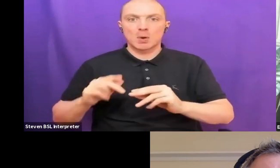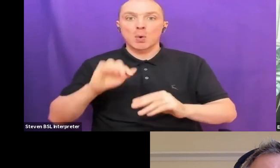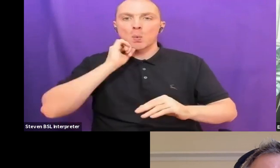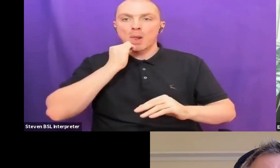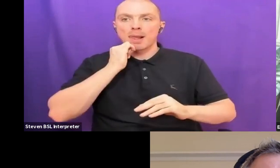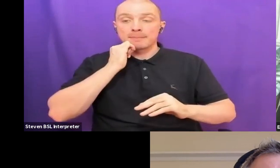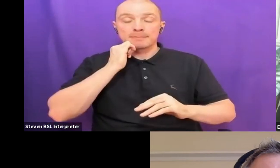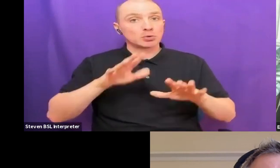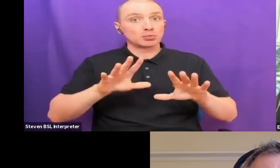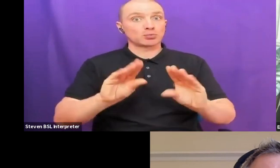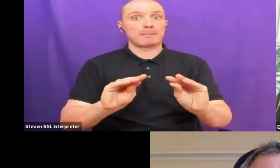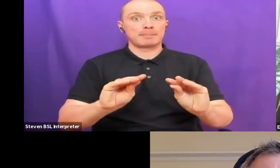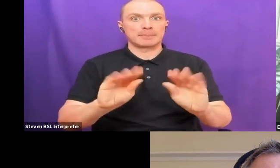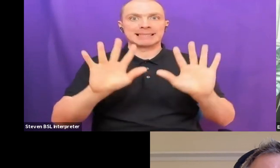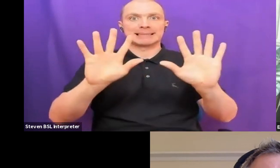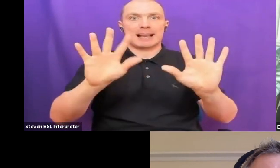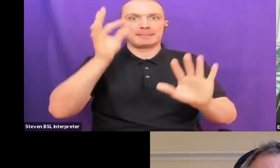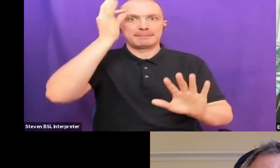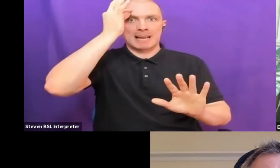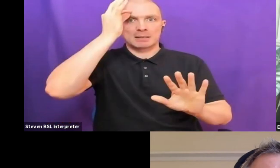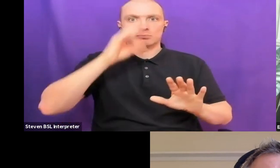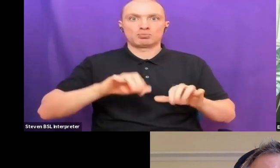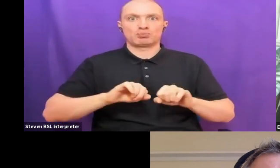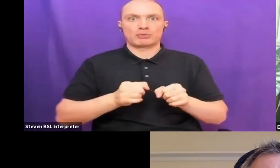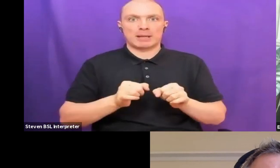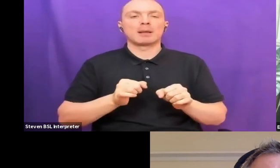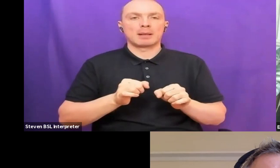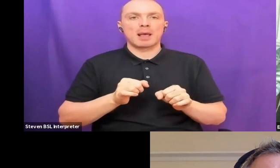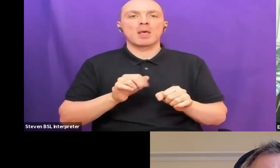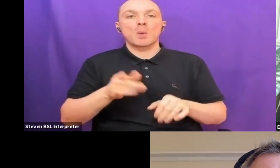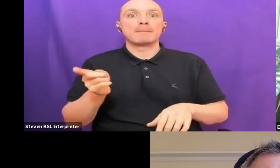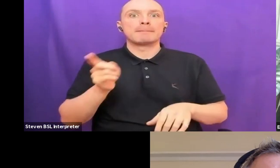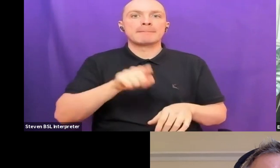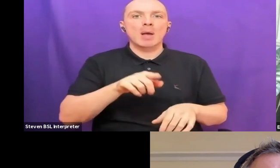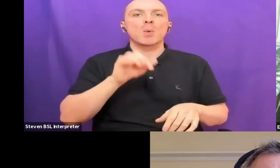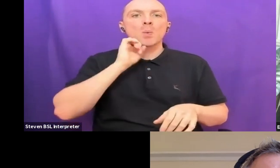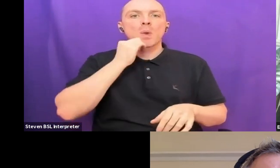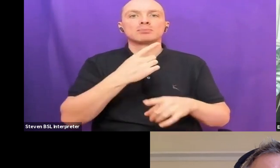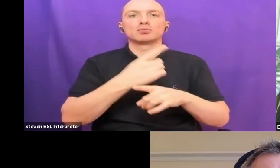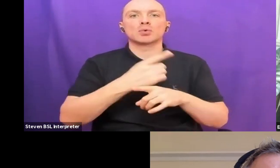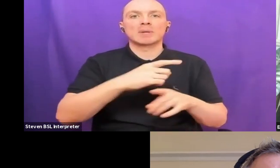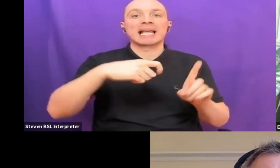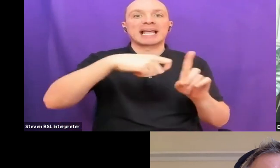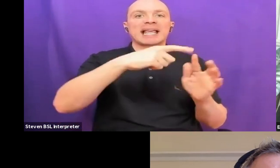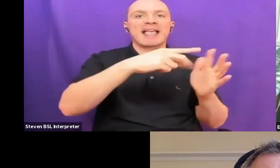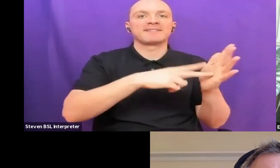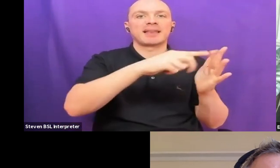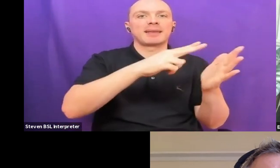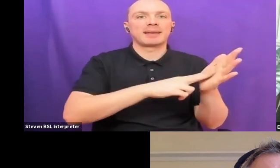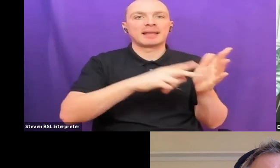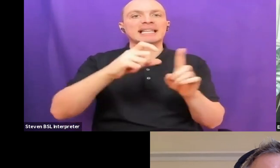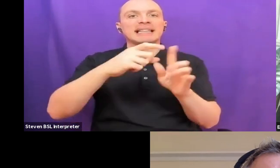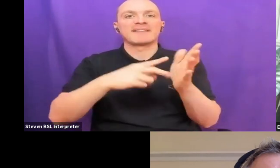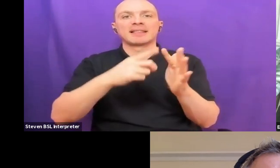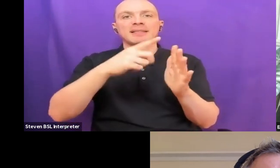back to hear from Kevin, David and Morven. Thank you for the questions we've got coming in at the moment. We will get to these at